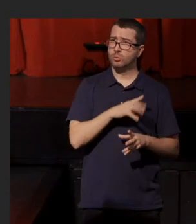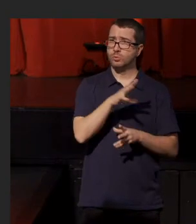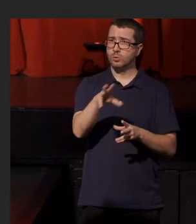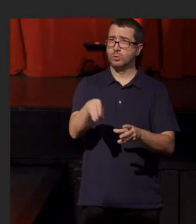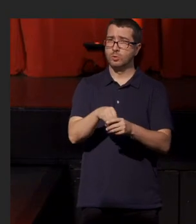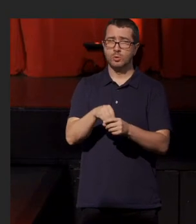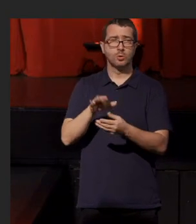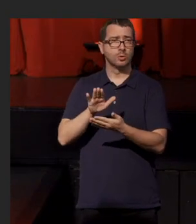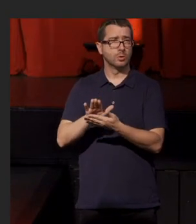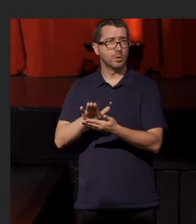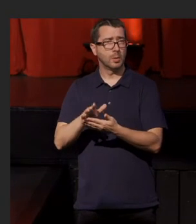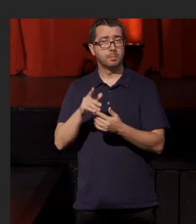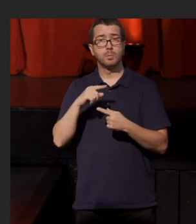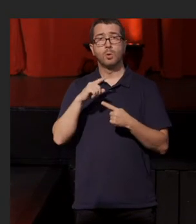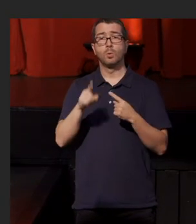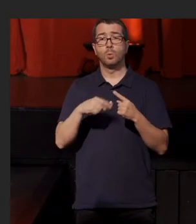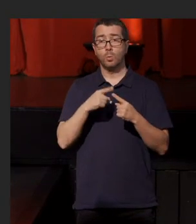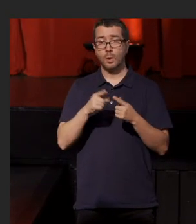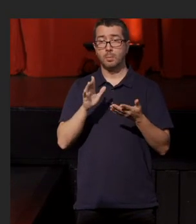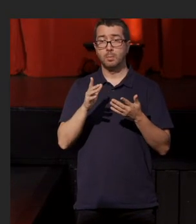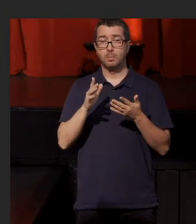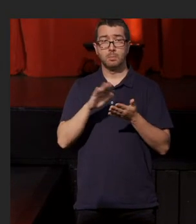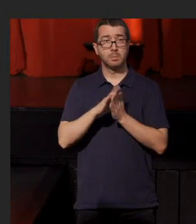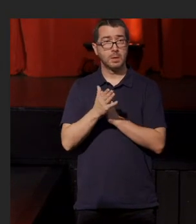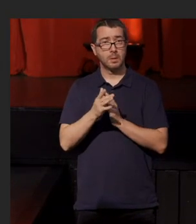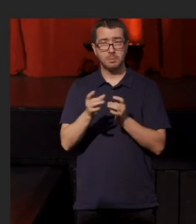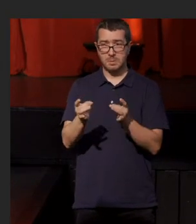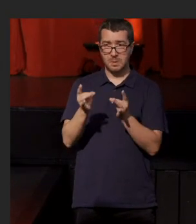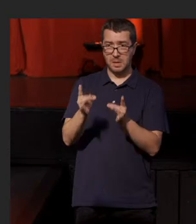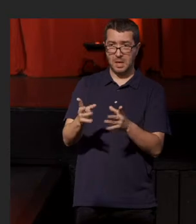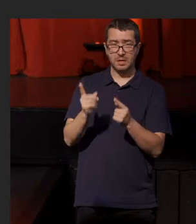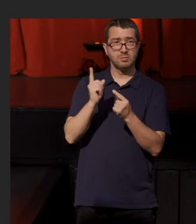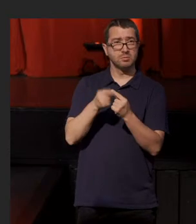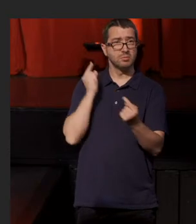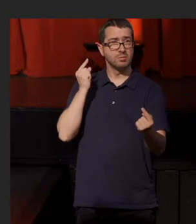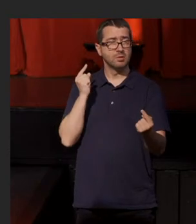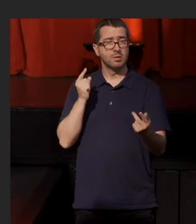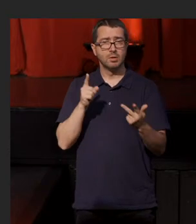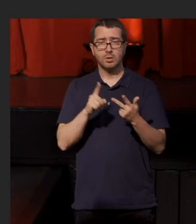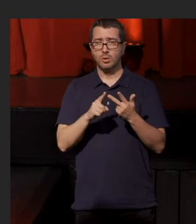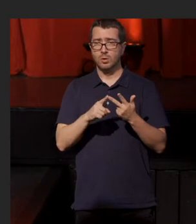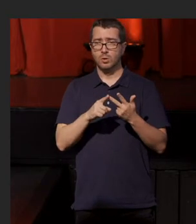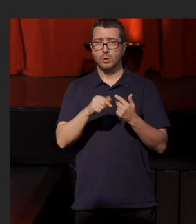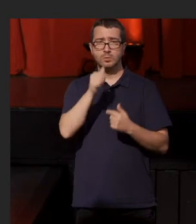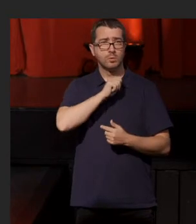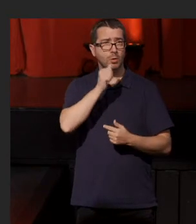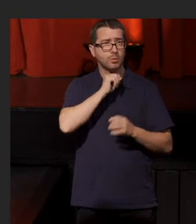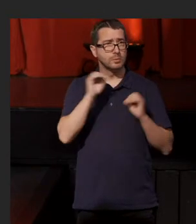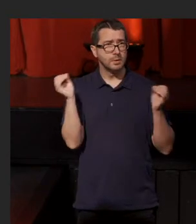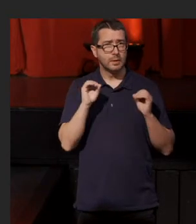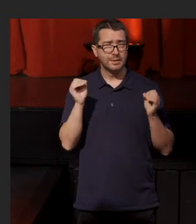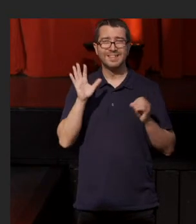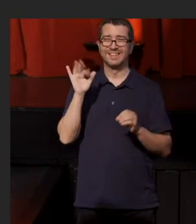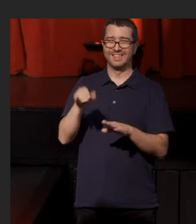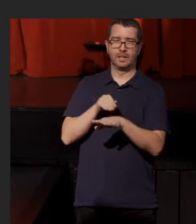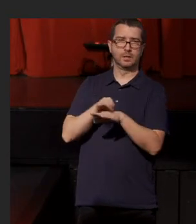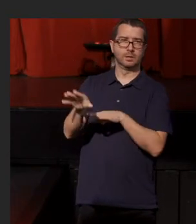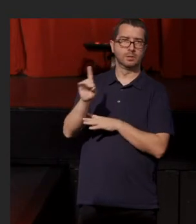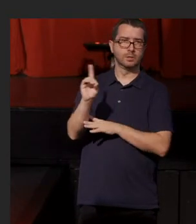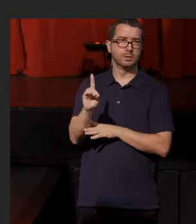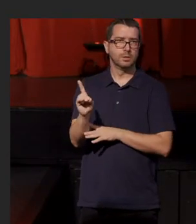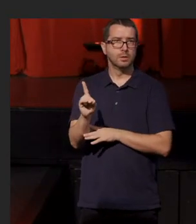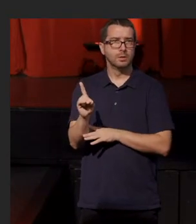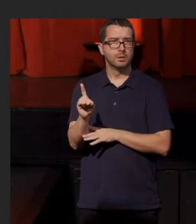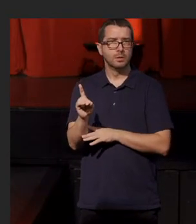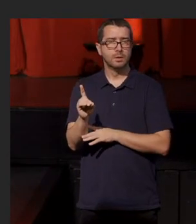into hatred. It's when we lack tolerance that it threatens our democratic systems. So